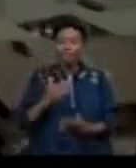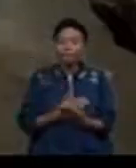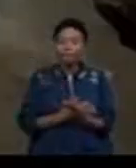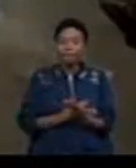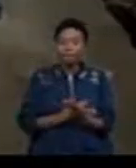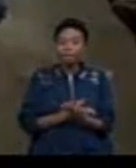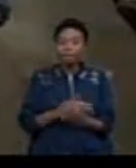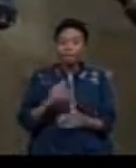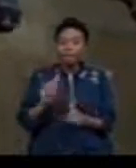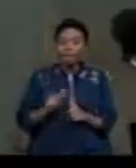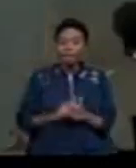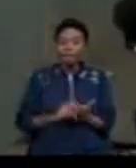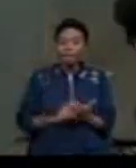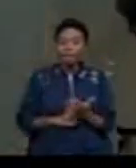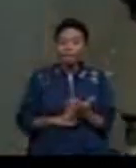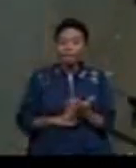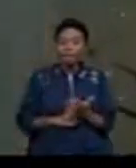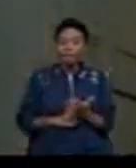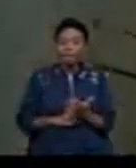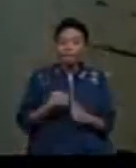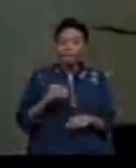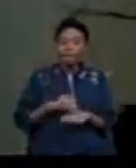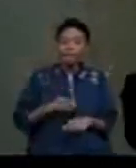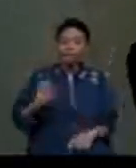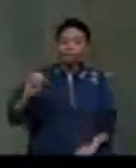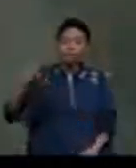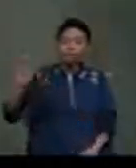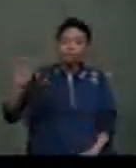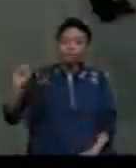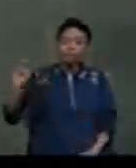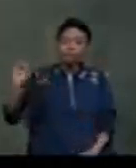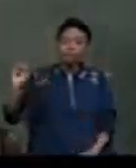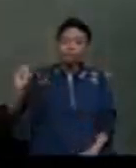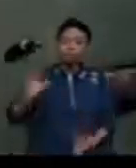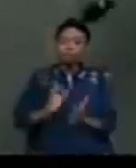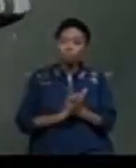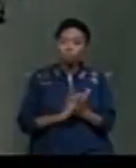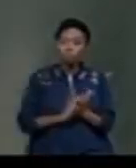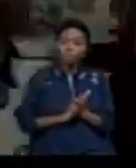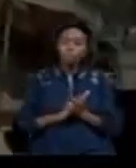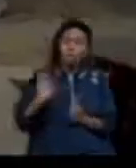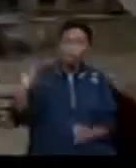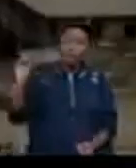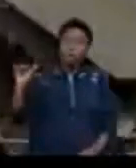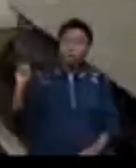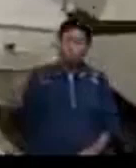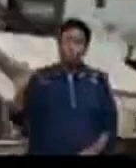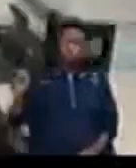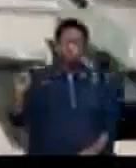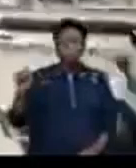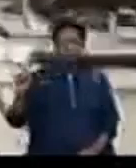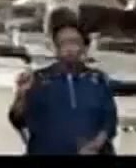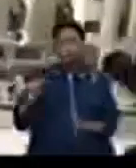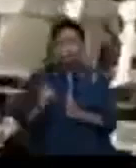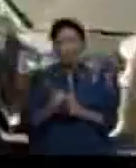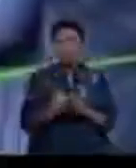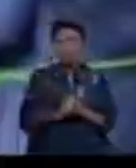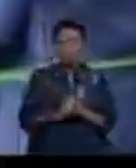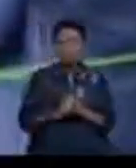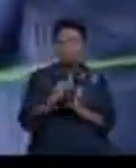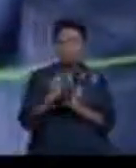at OGBOMOSO Grammar School, Okewode, OGBOMOSO. Or your state, southwestern